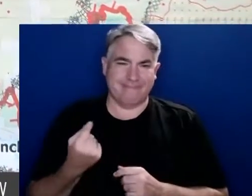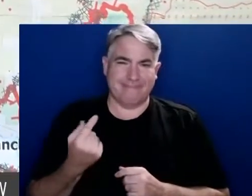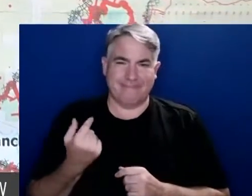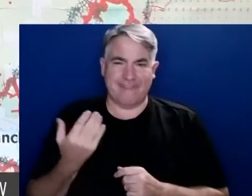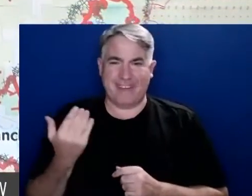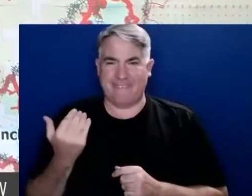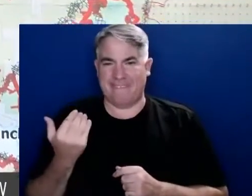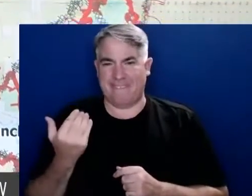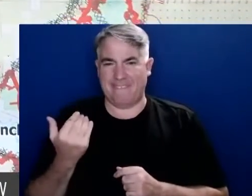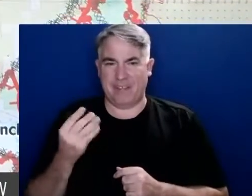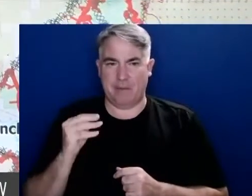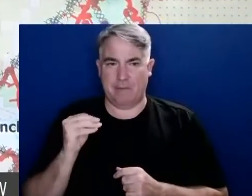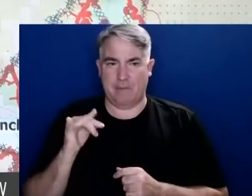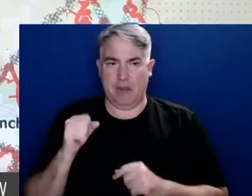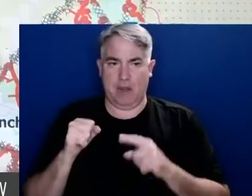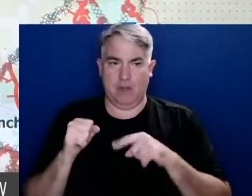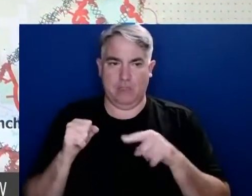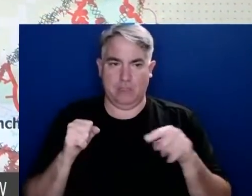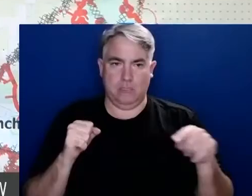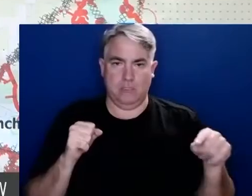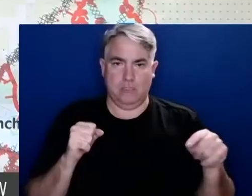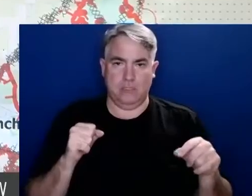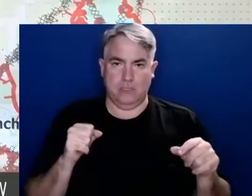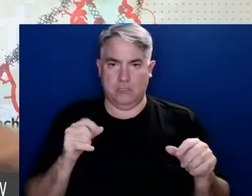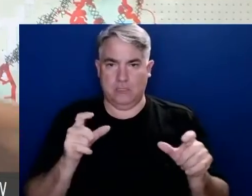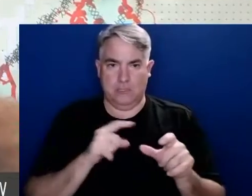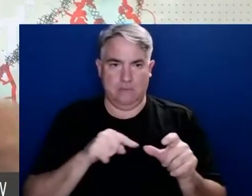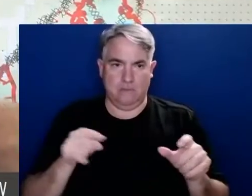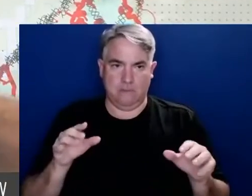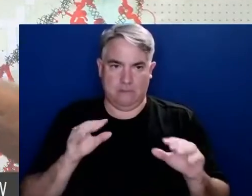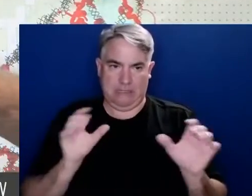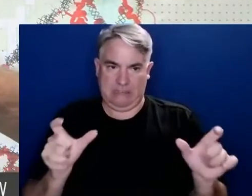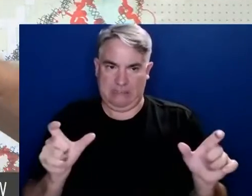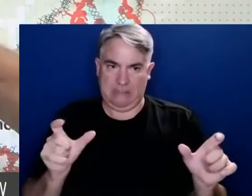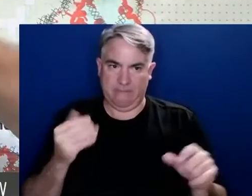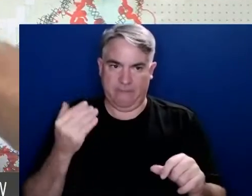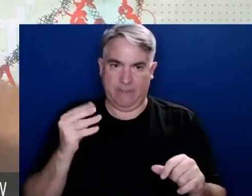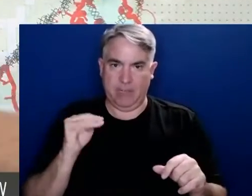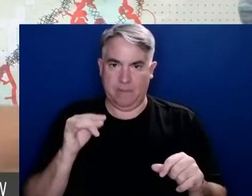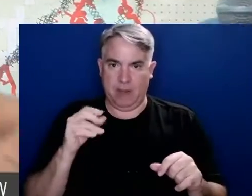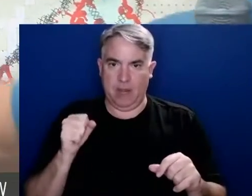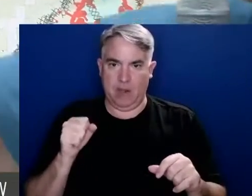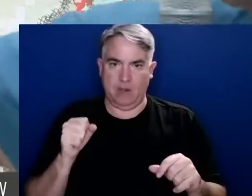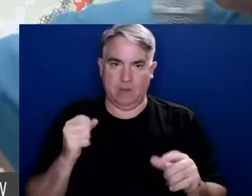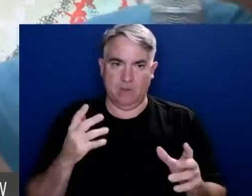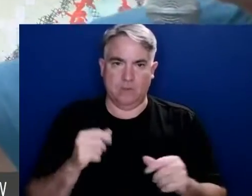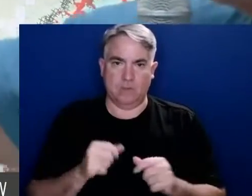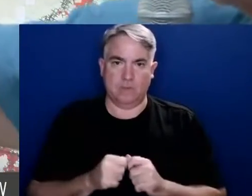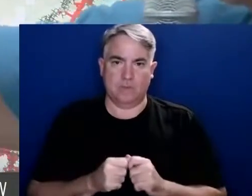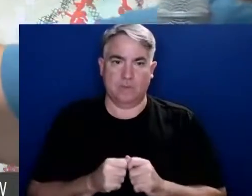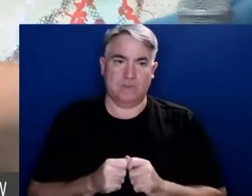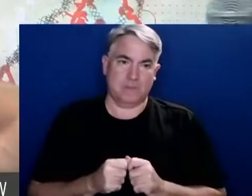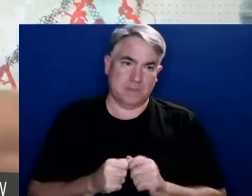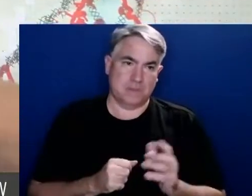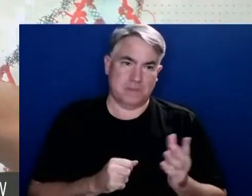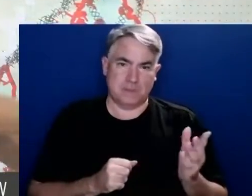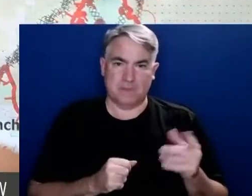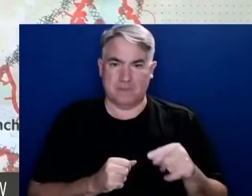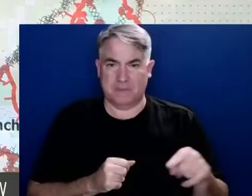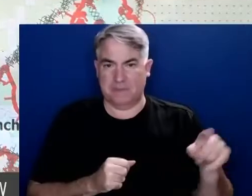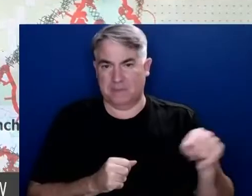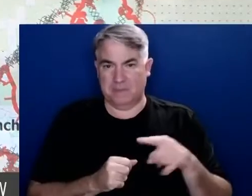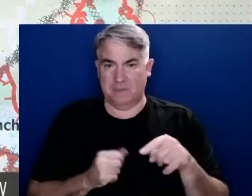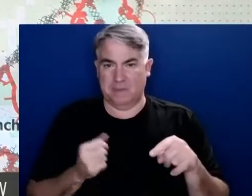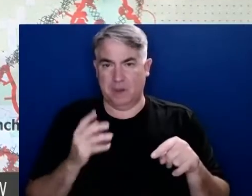fires came together, and there will be a time in the future, more than likely, where this whole piece will turn black. We'll go ahead and consider